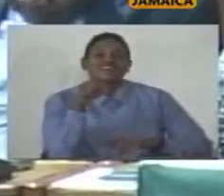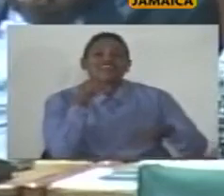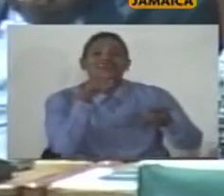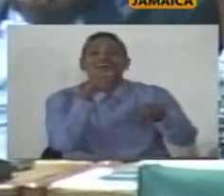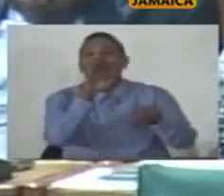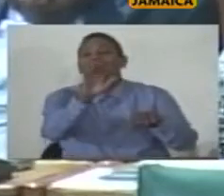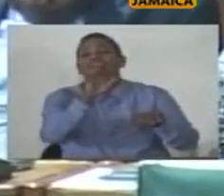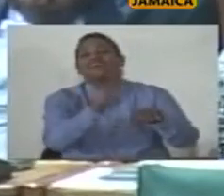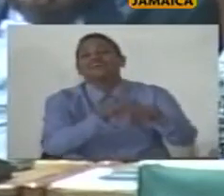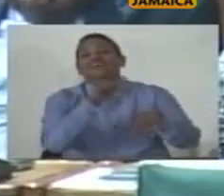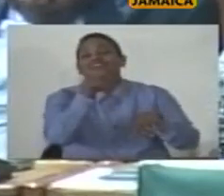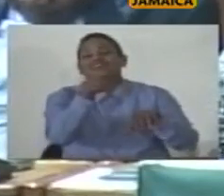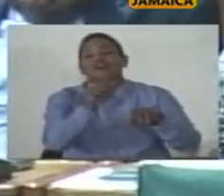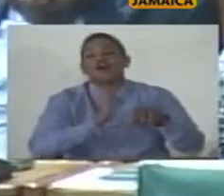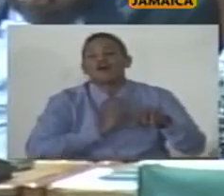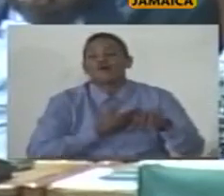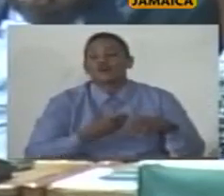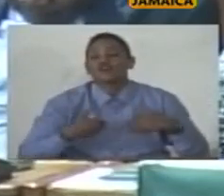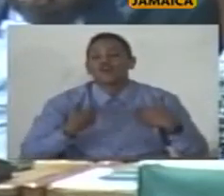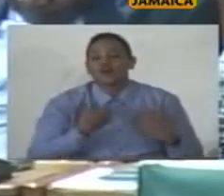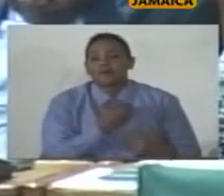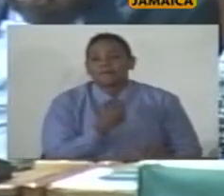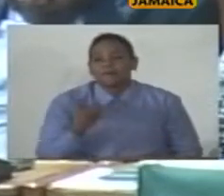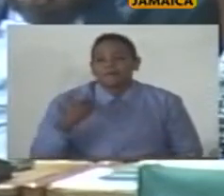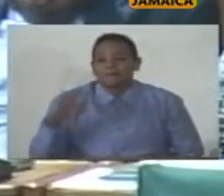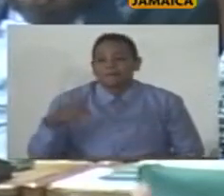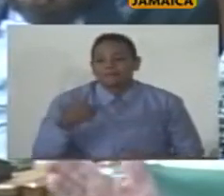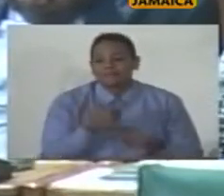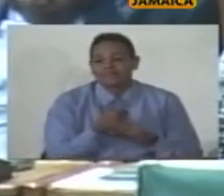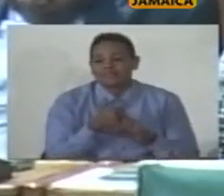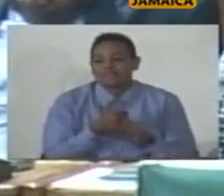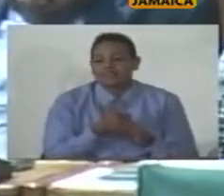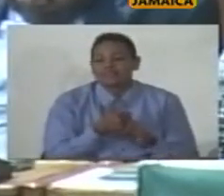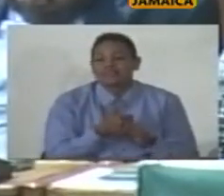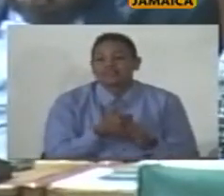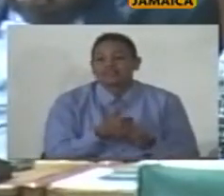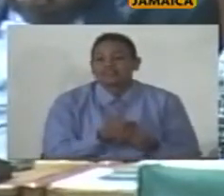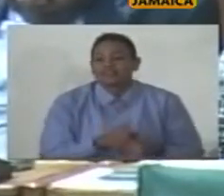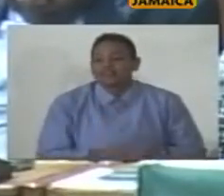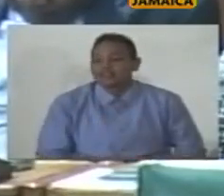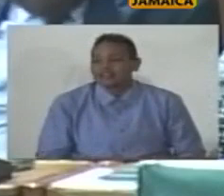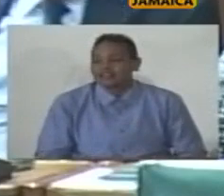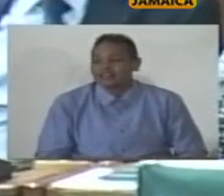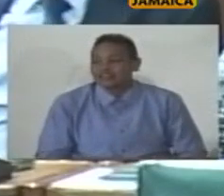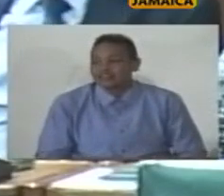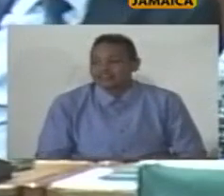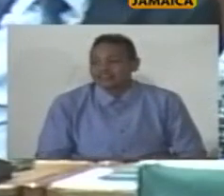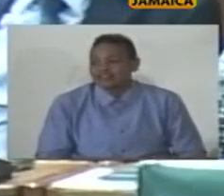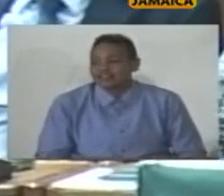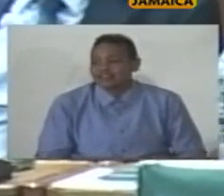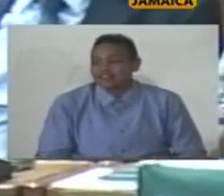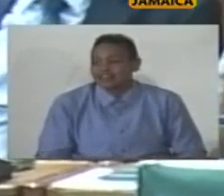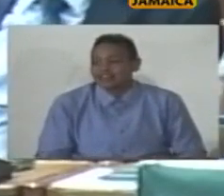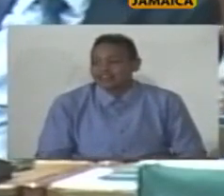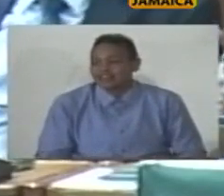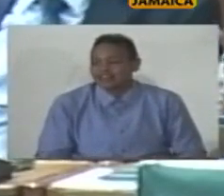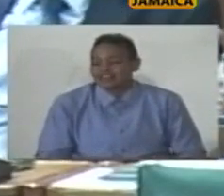of our young members of Parliament himself. Young, not someone who has spoken that